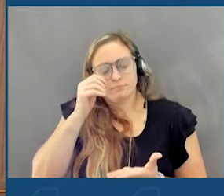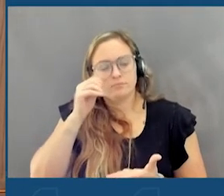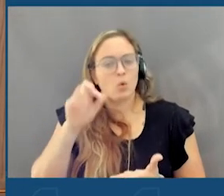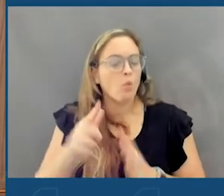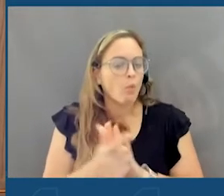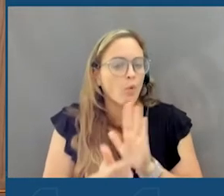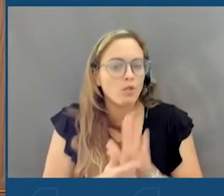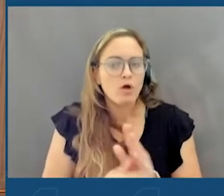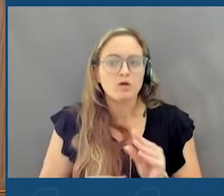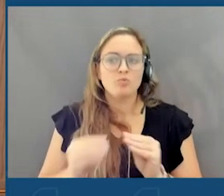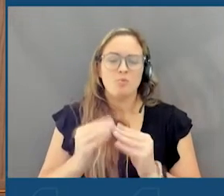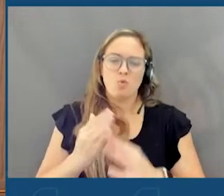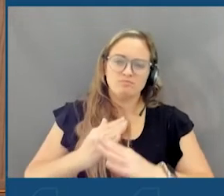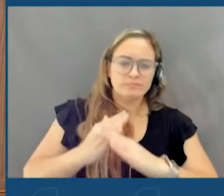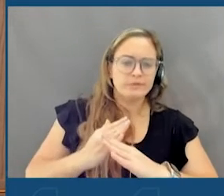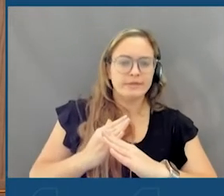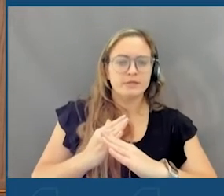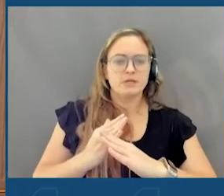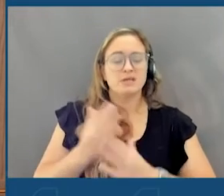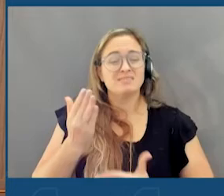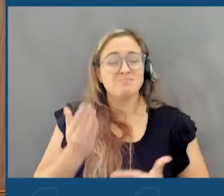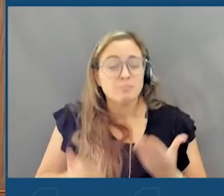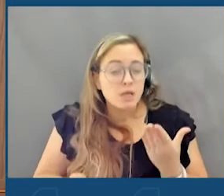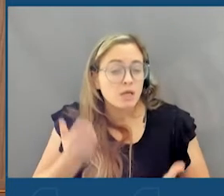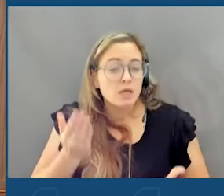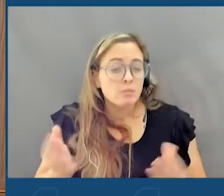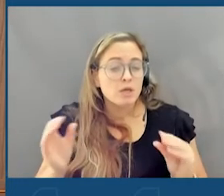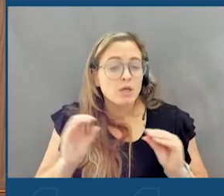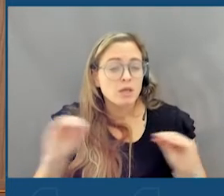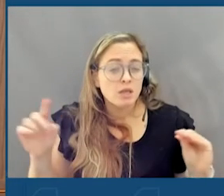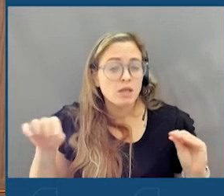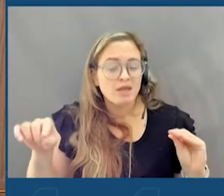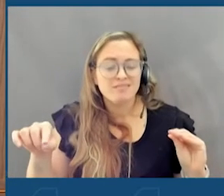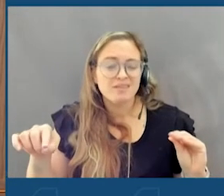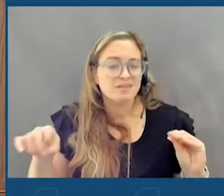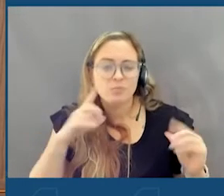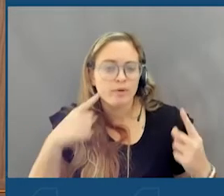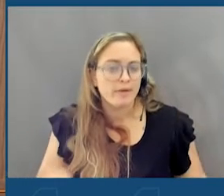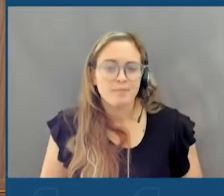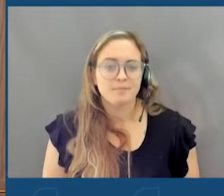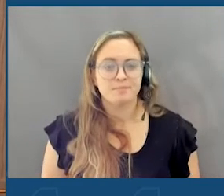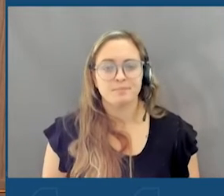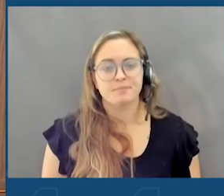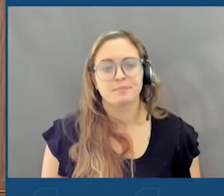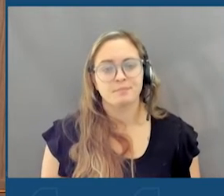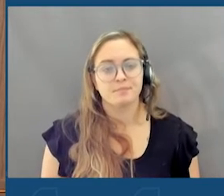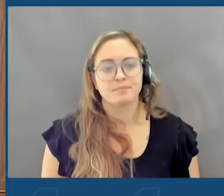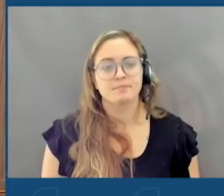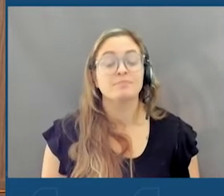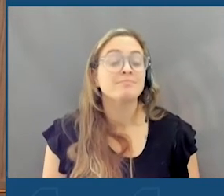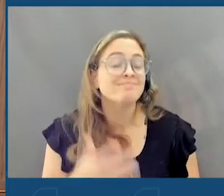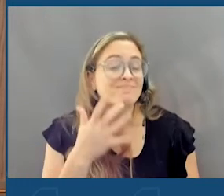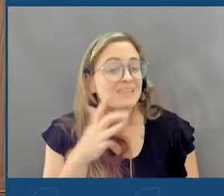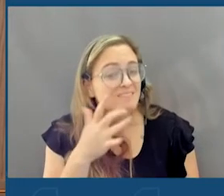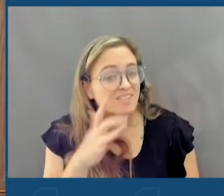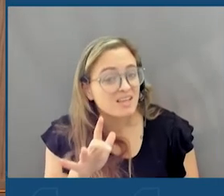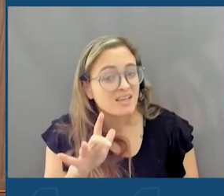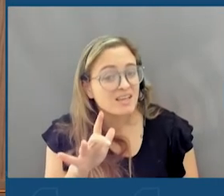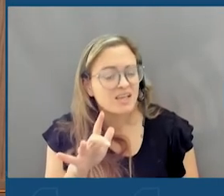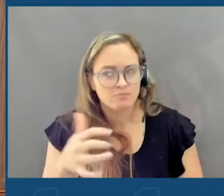been more protective, maybe none of this would have happened. Thankfully, we got